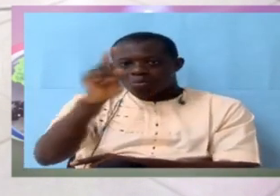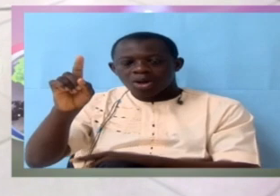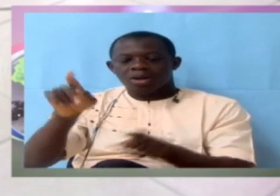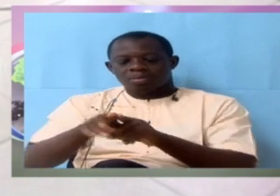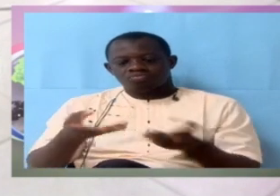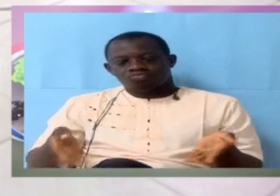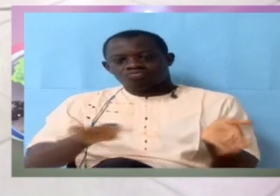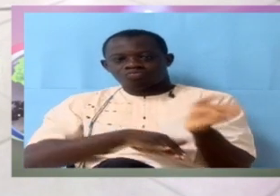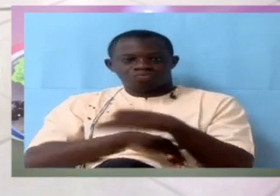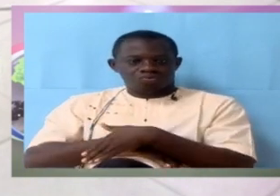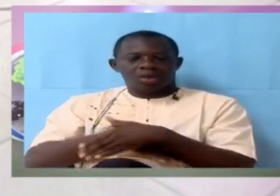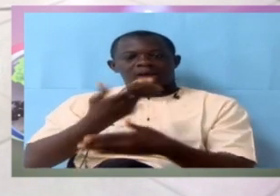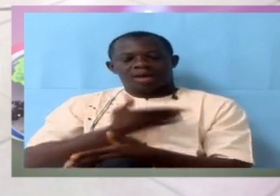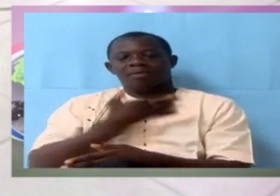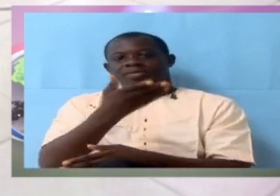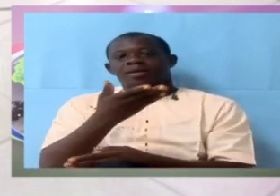a towel.